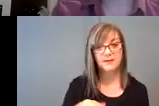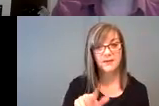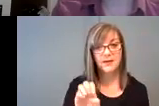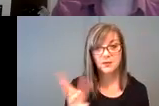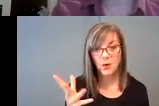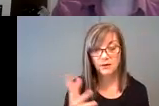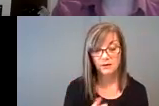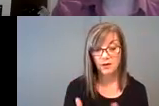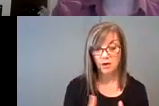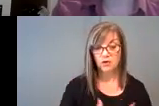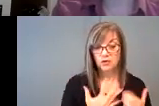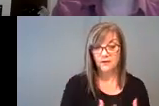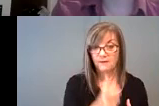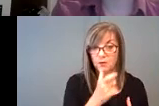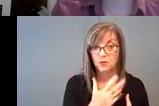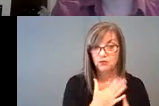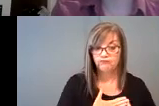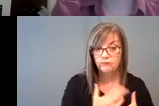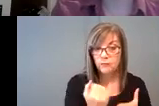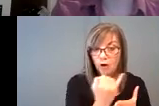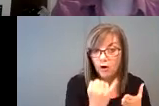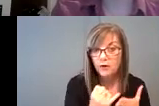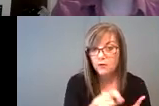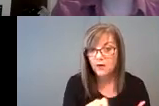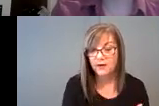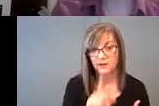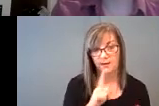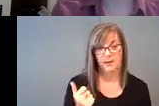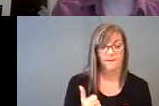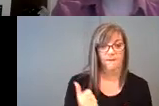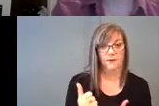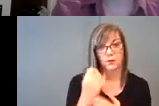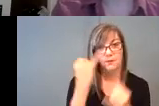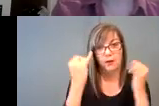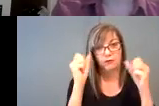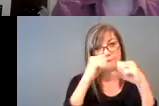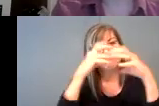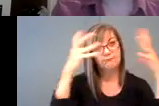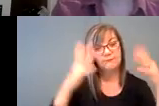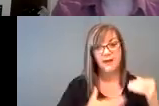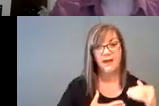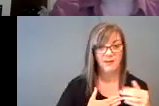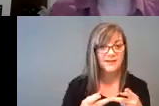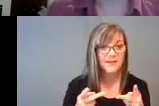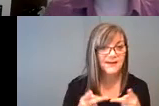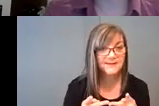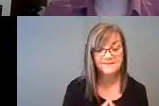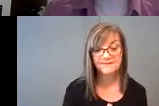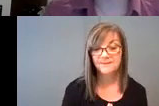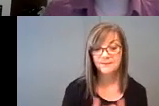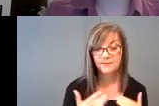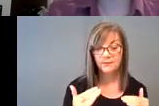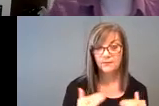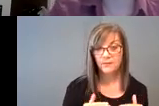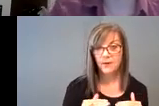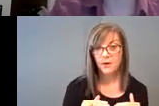or writing, that can be a really helpful imagination exercise. And then finally, I'm seeing in the chat, when your